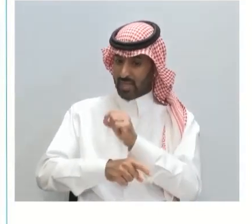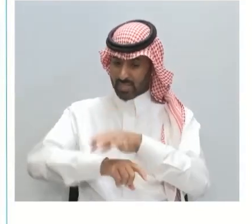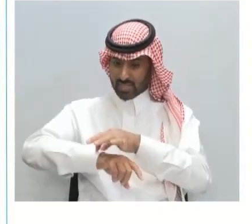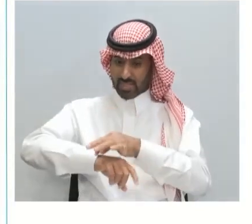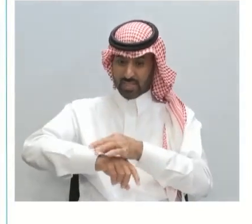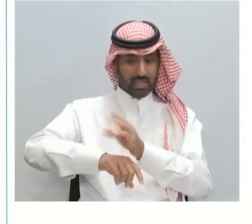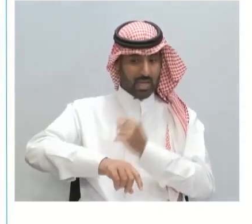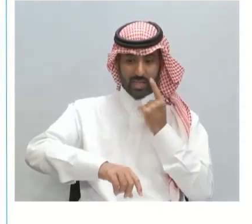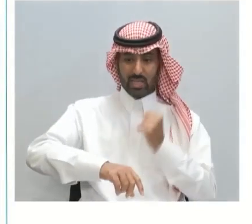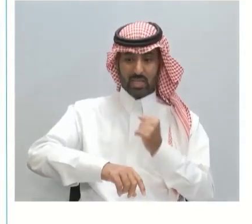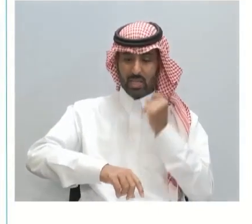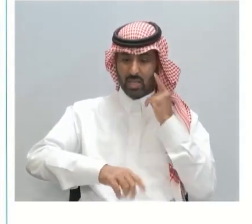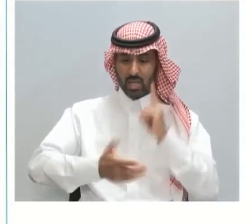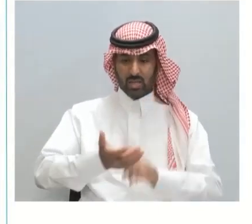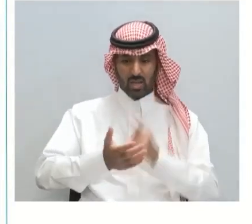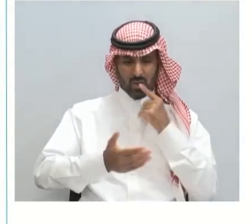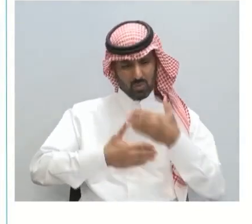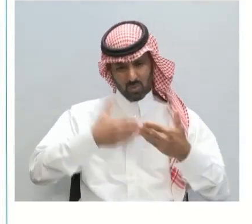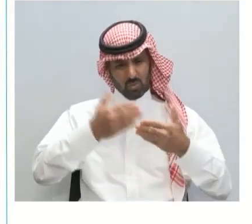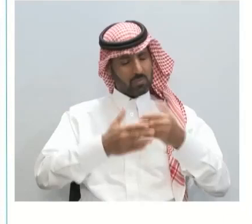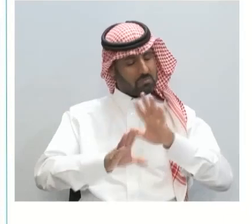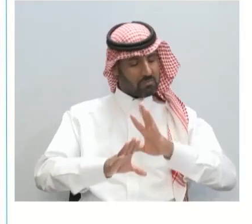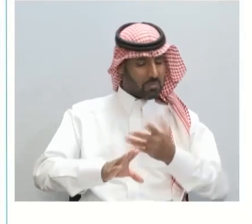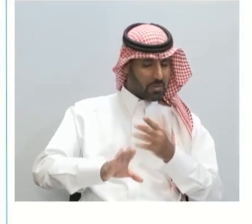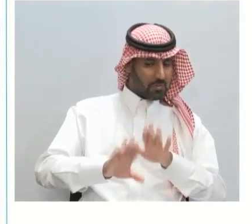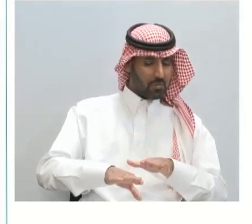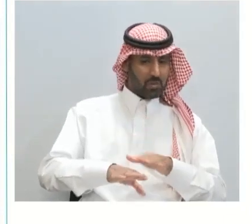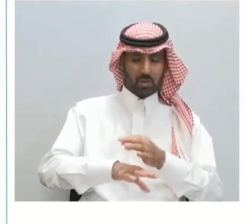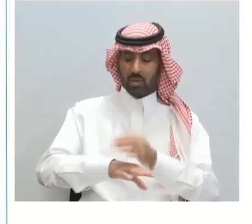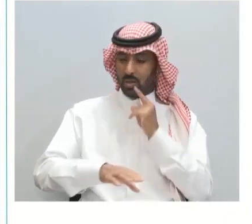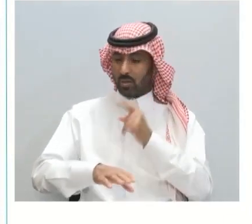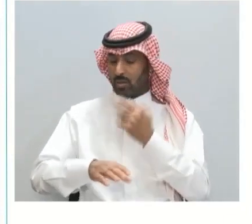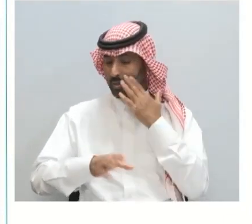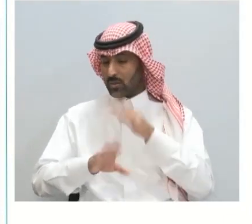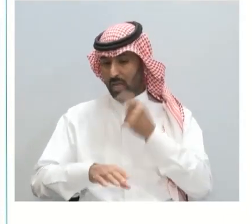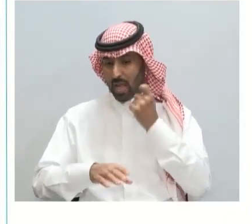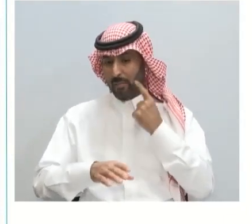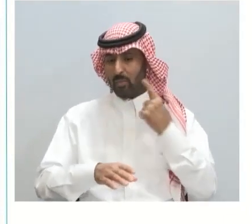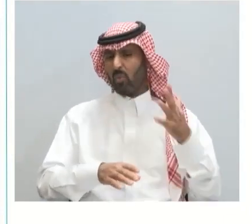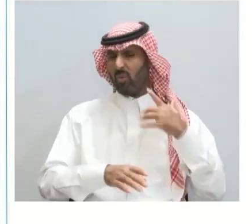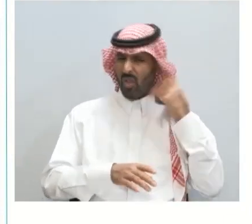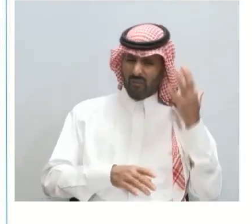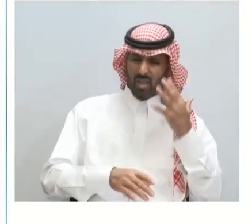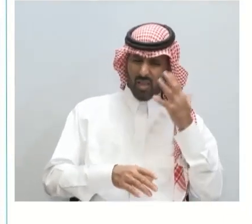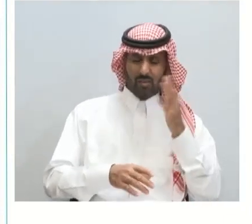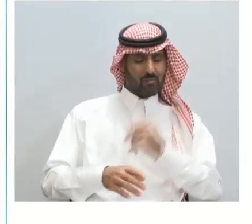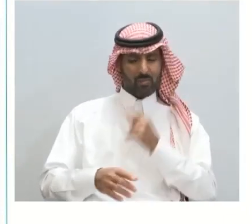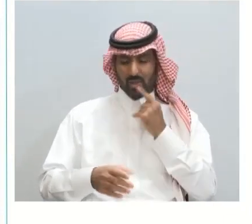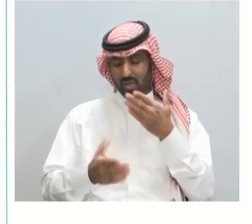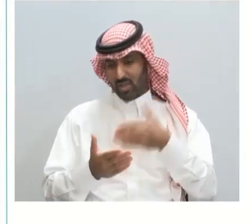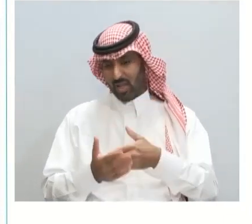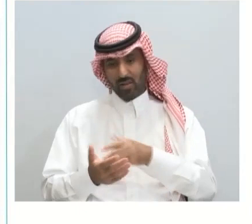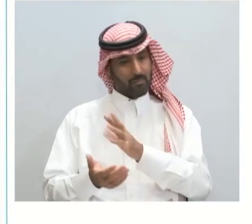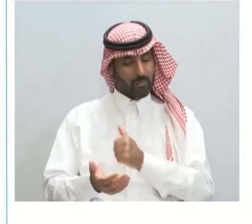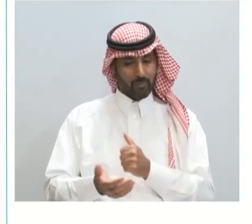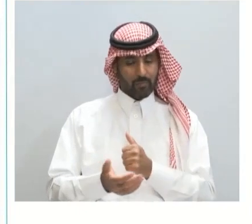it doesn't mean that they will definitely develop the disease. So a person could spend years worrying about something that never ends up